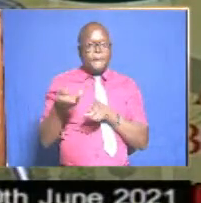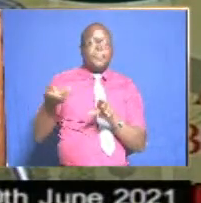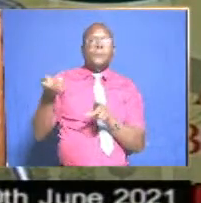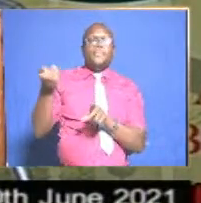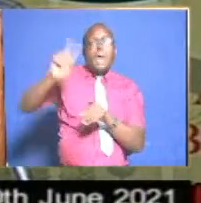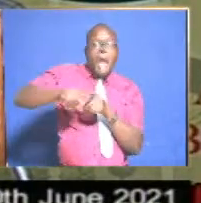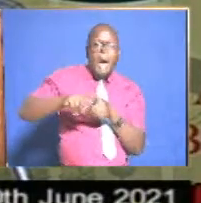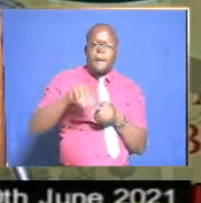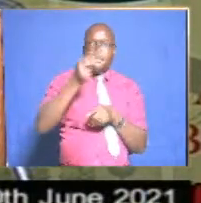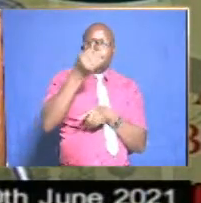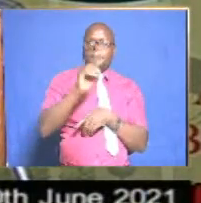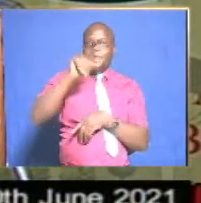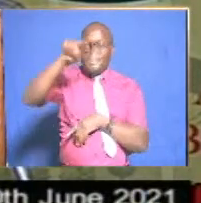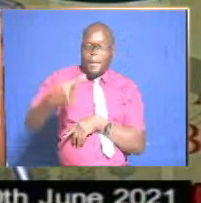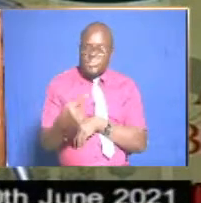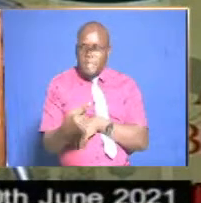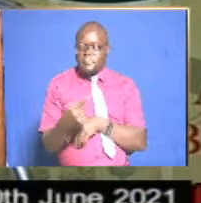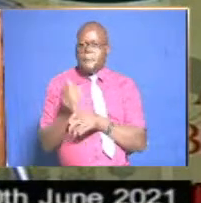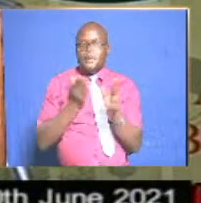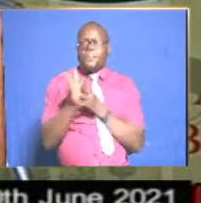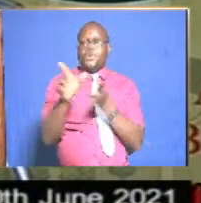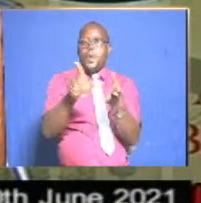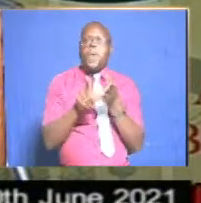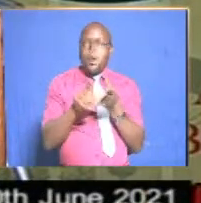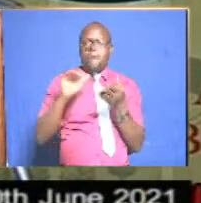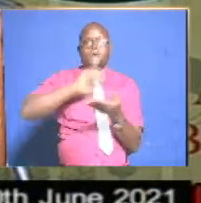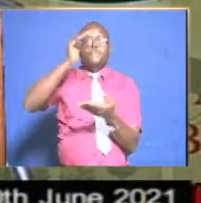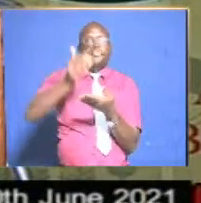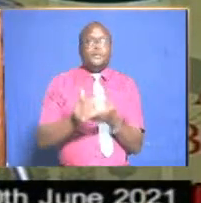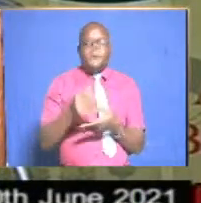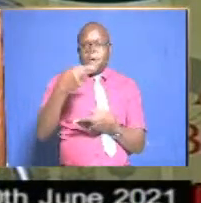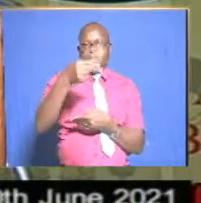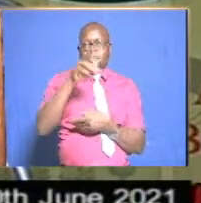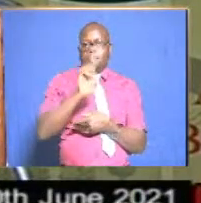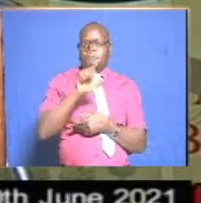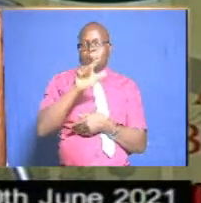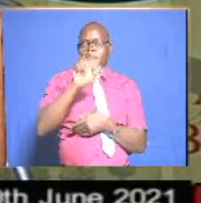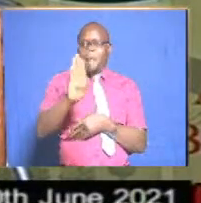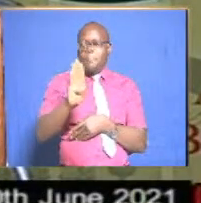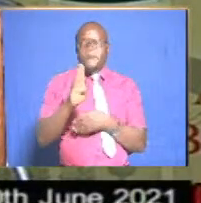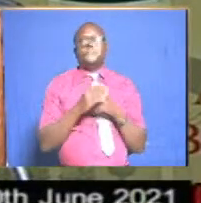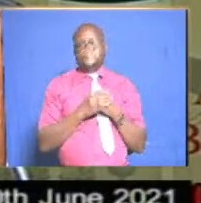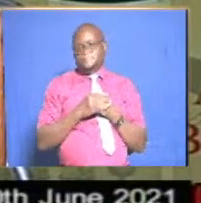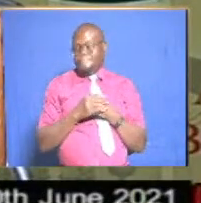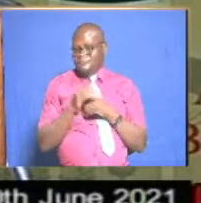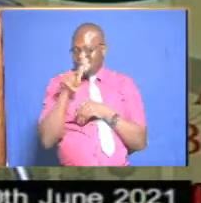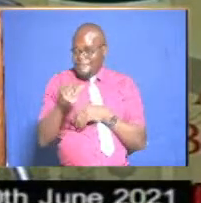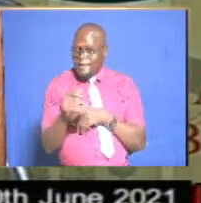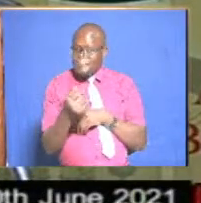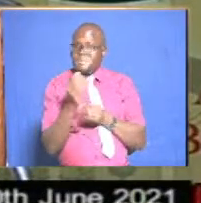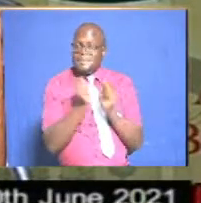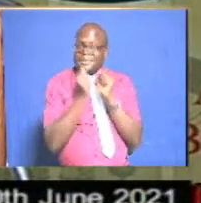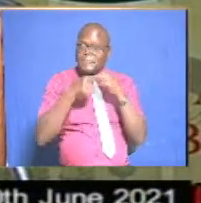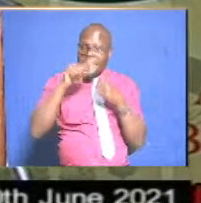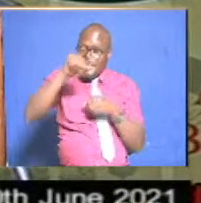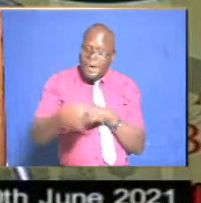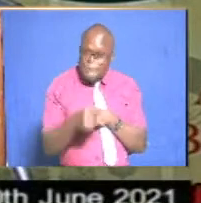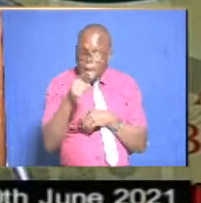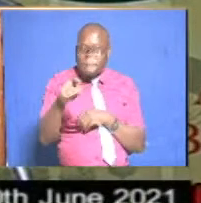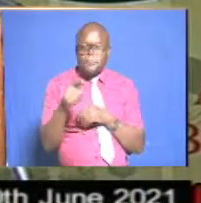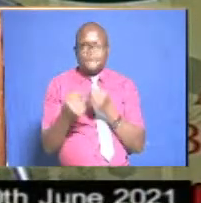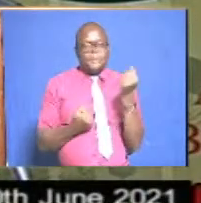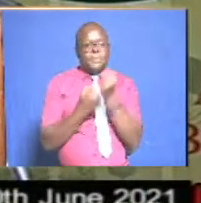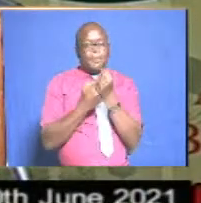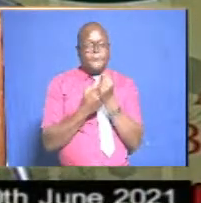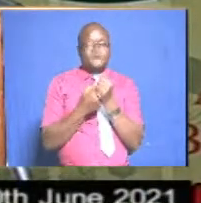Kenya shilling 50,000 through loan funding from Higher Education Loans Board, out of which Kenya shilling 16,000 catered for